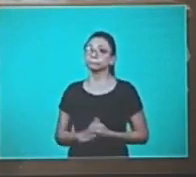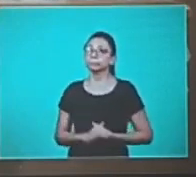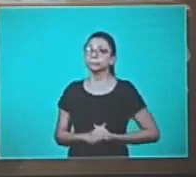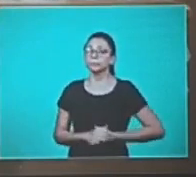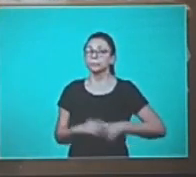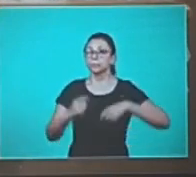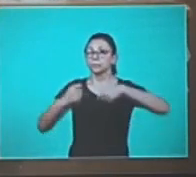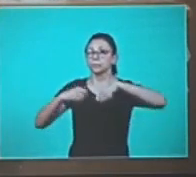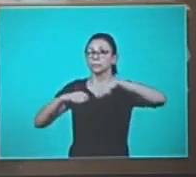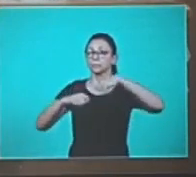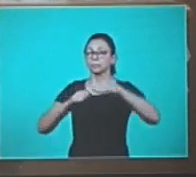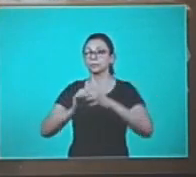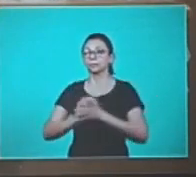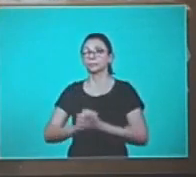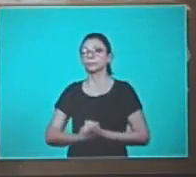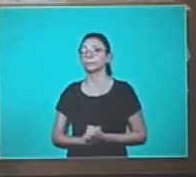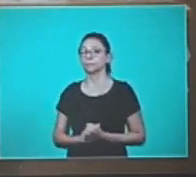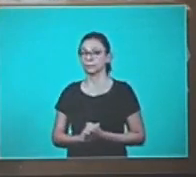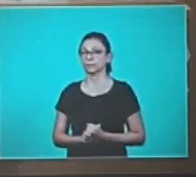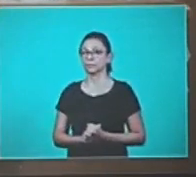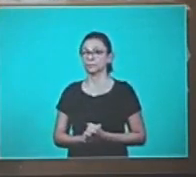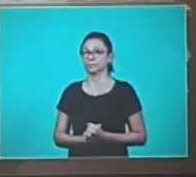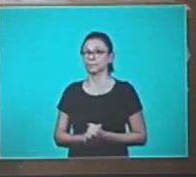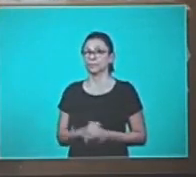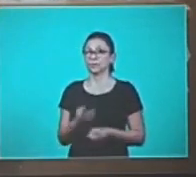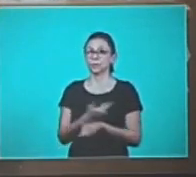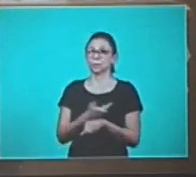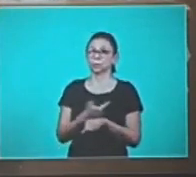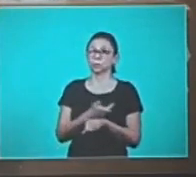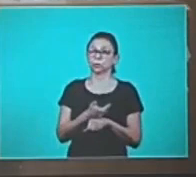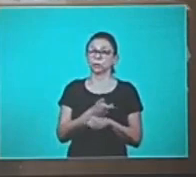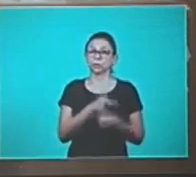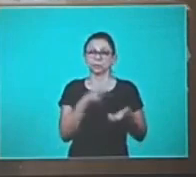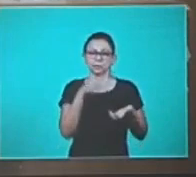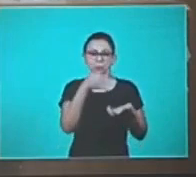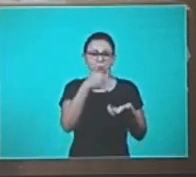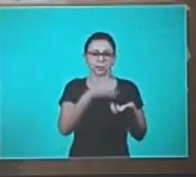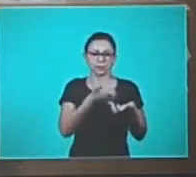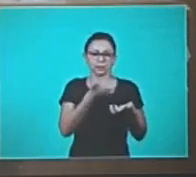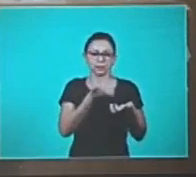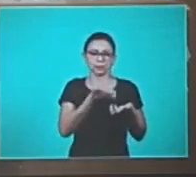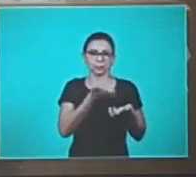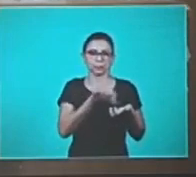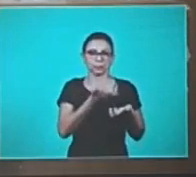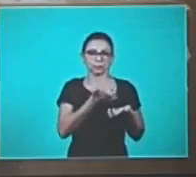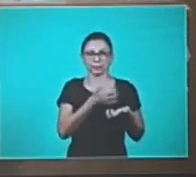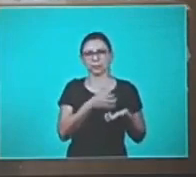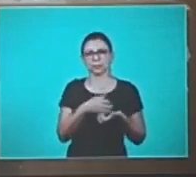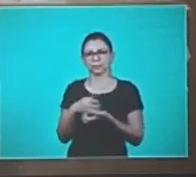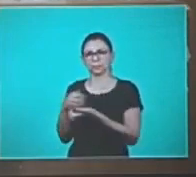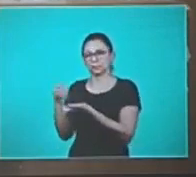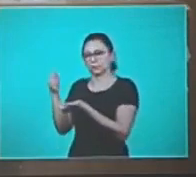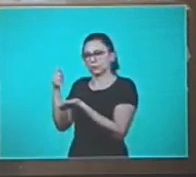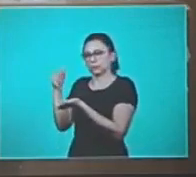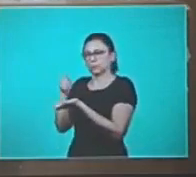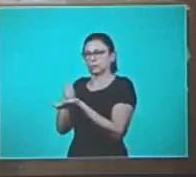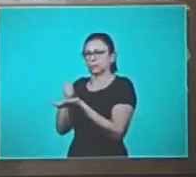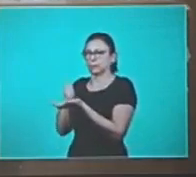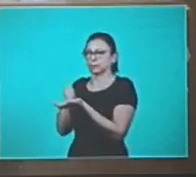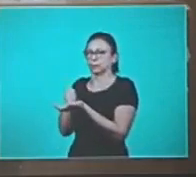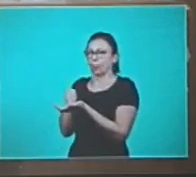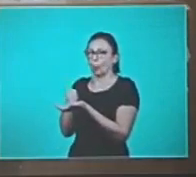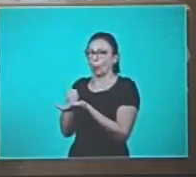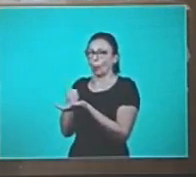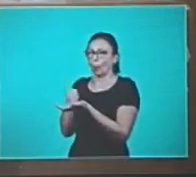it is time for each one to look for the necessary element, which is the oil, to keep their lamps lit. Because